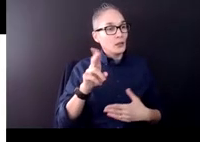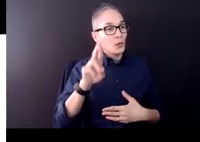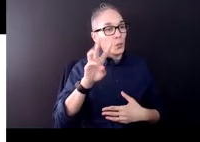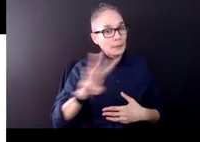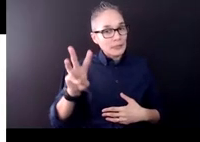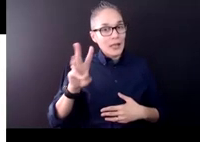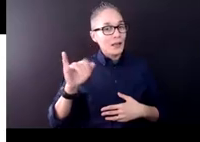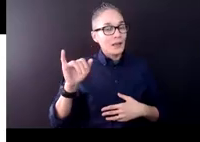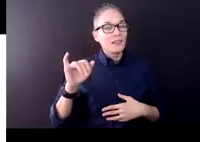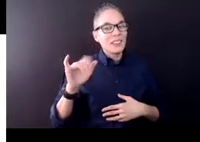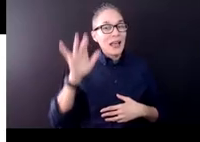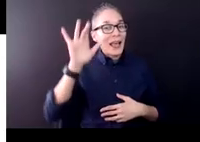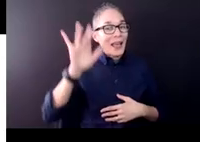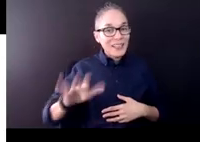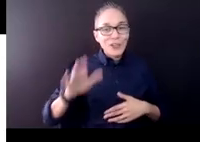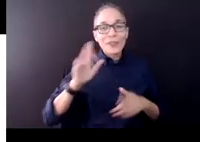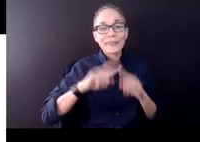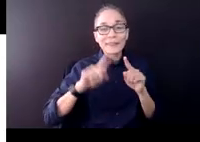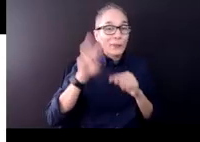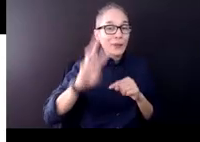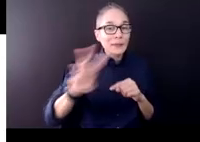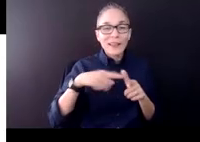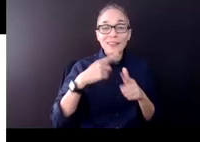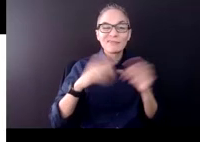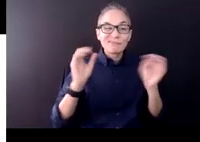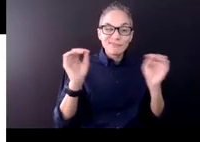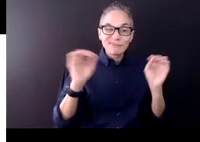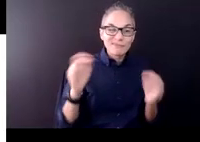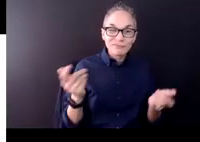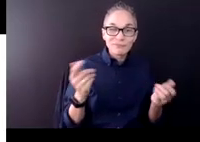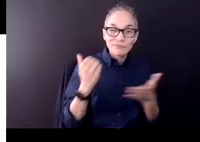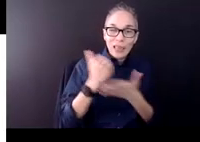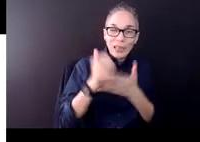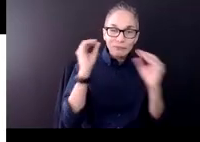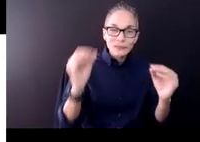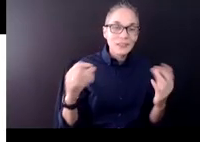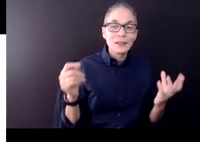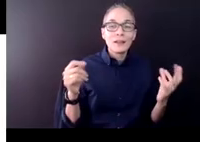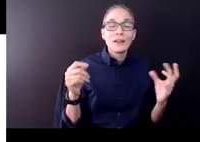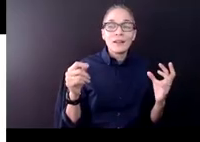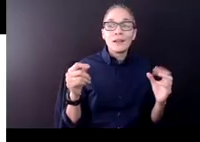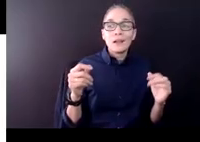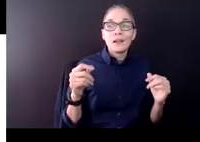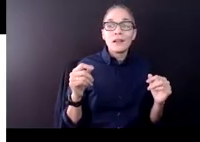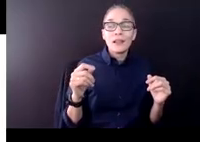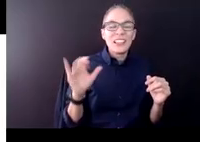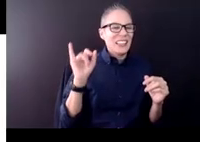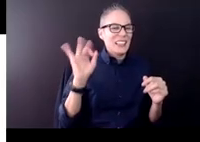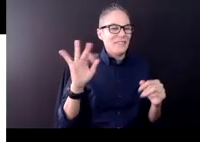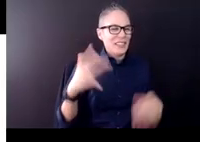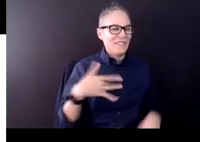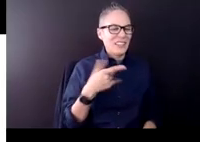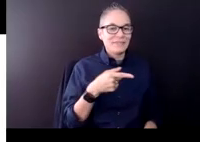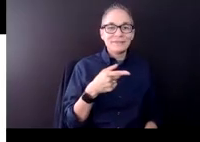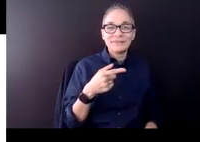that'd be great." Click on all these URL links, and it gets me nowhere. And so, yeah, if something just seems like it's